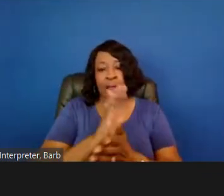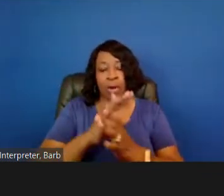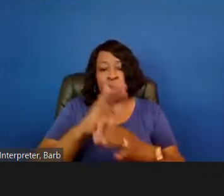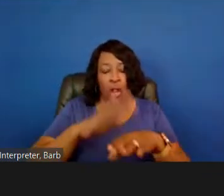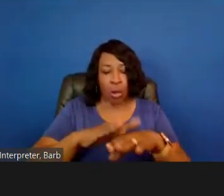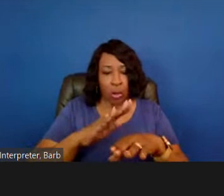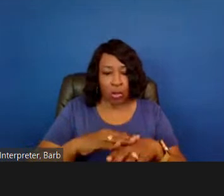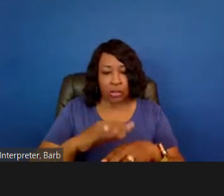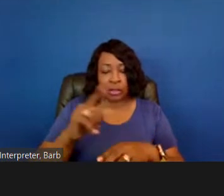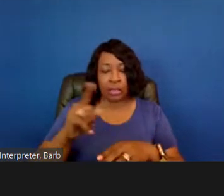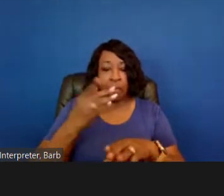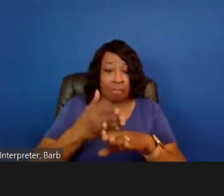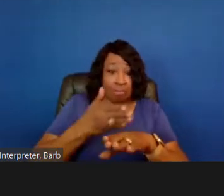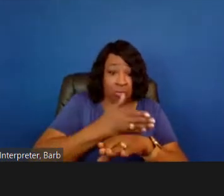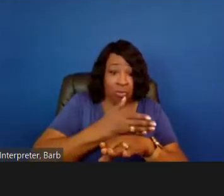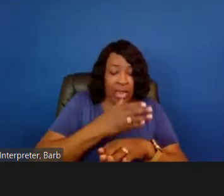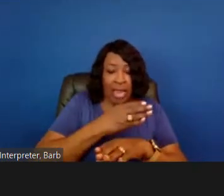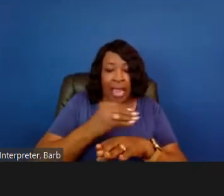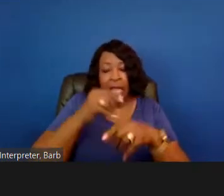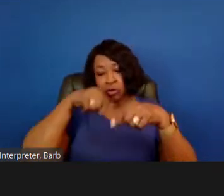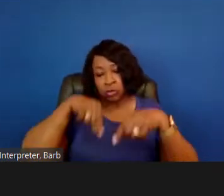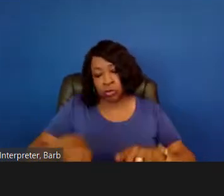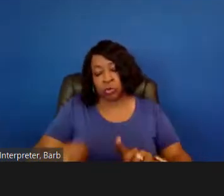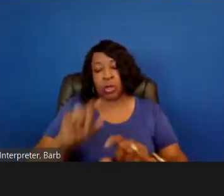both in advance and throughout the work.